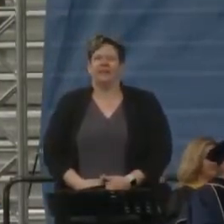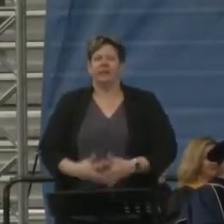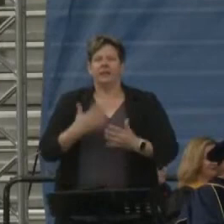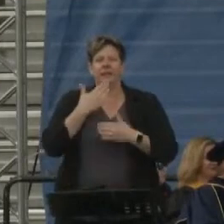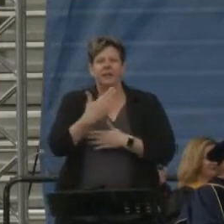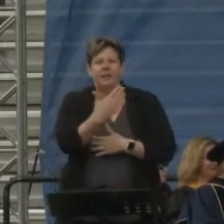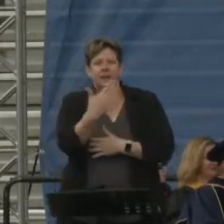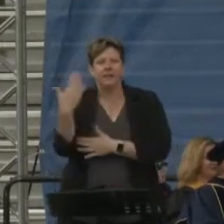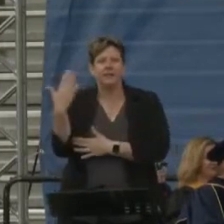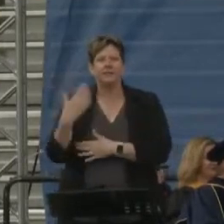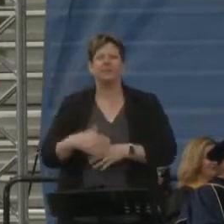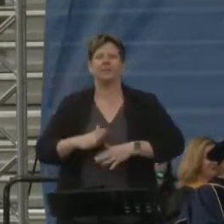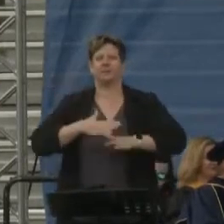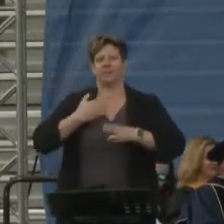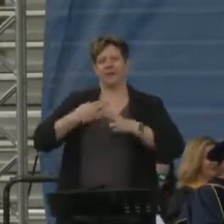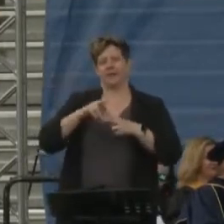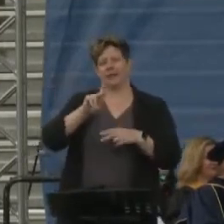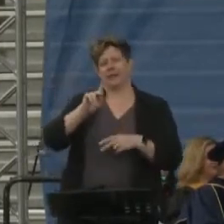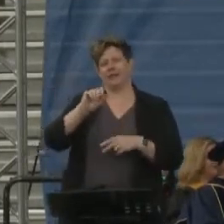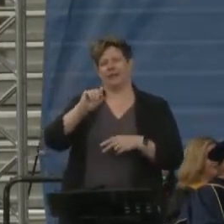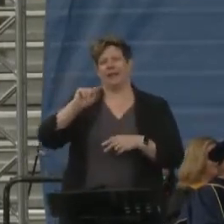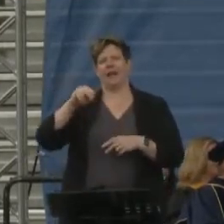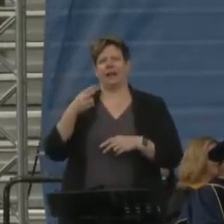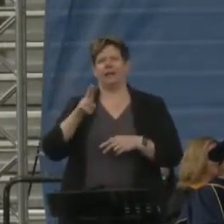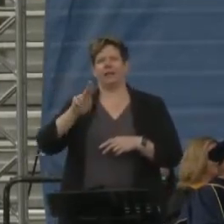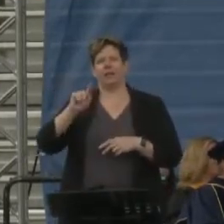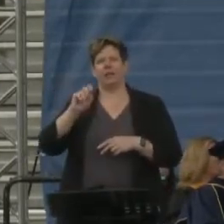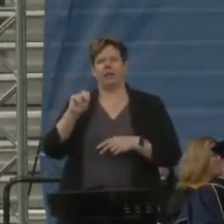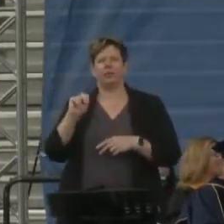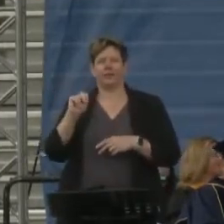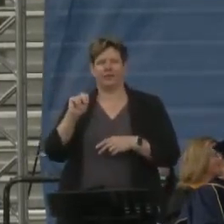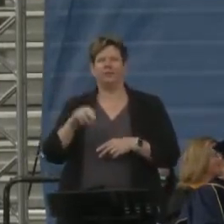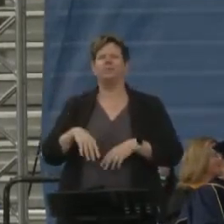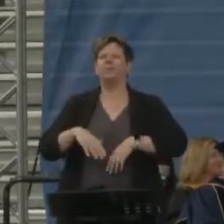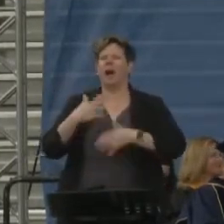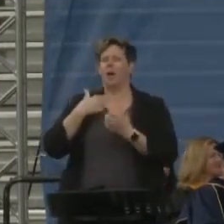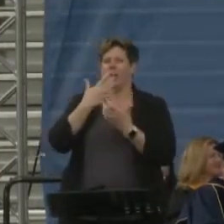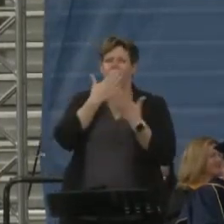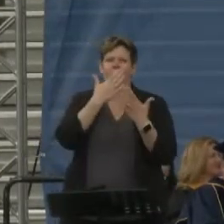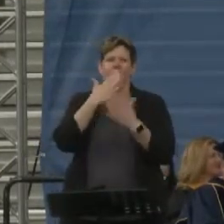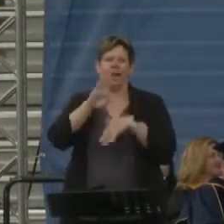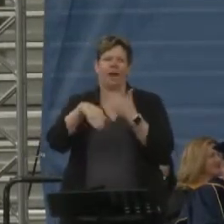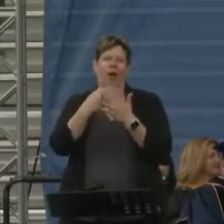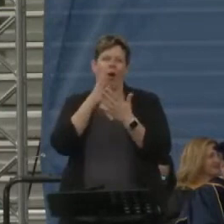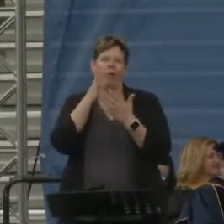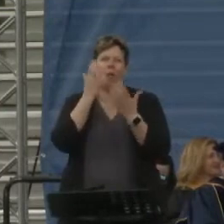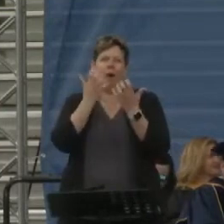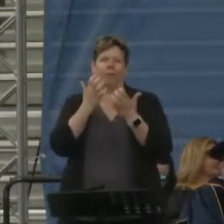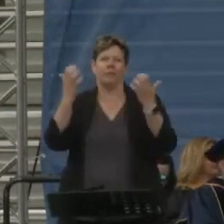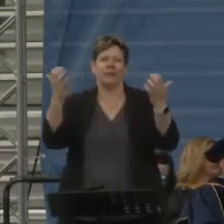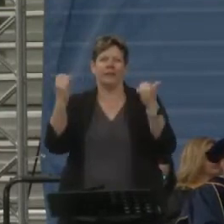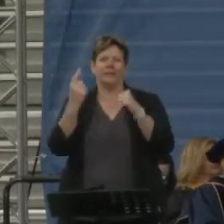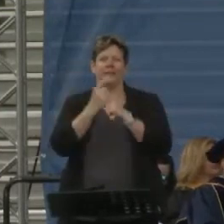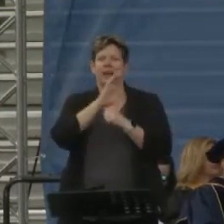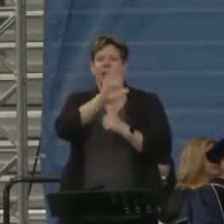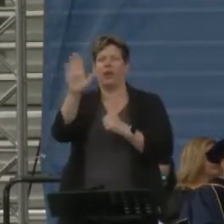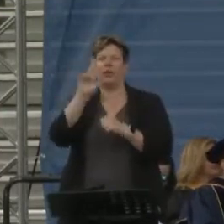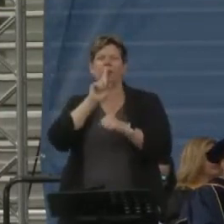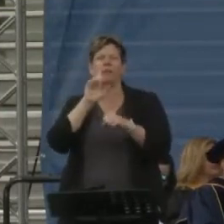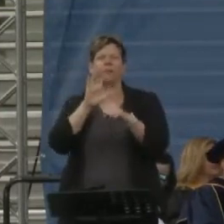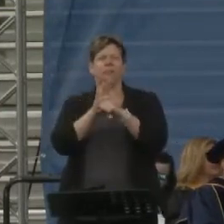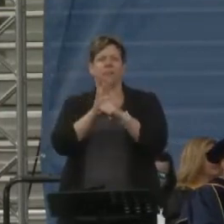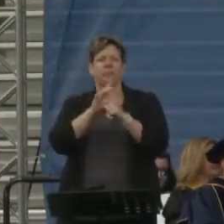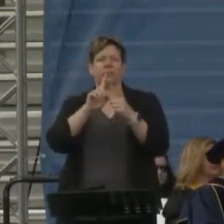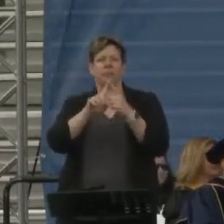Good morning. My name is Kenneth Houston. And I'd like to first thank all the moms out there in the audience for your commitment